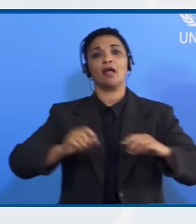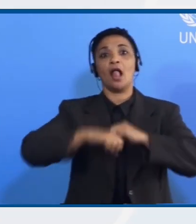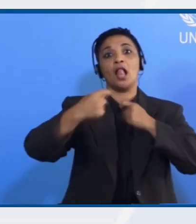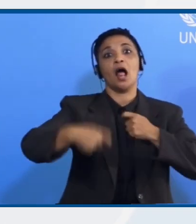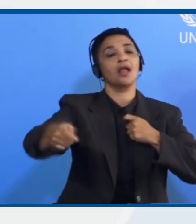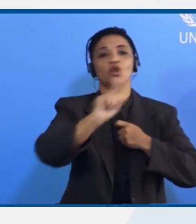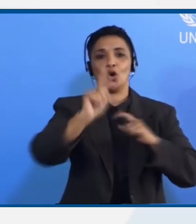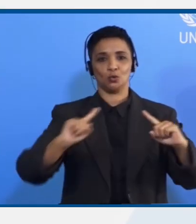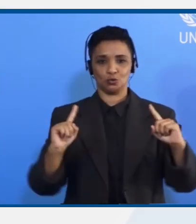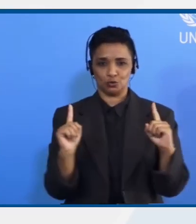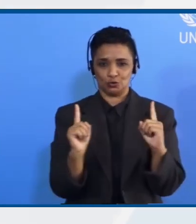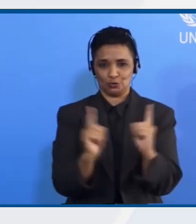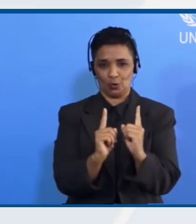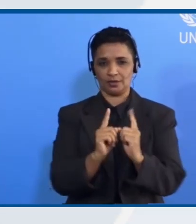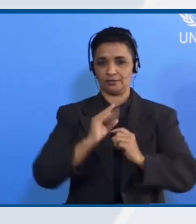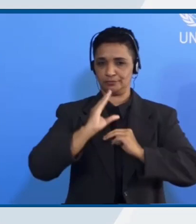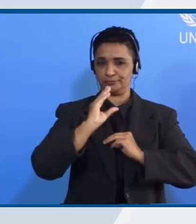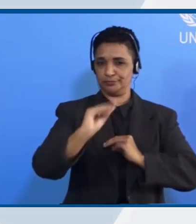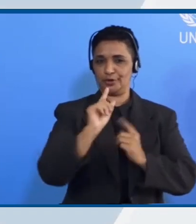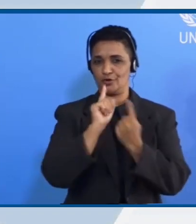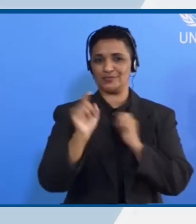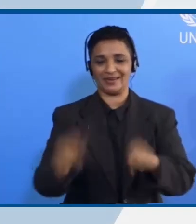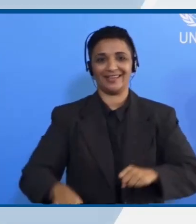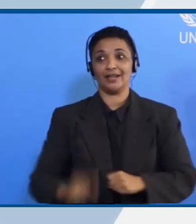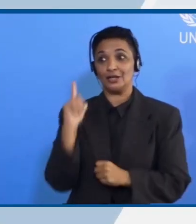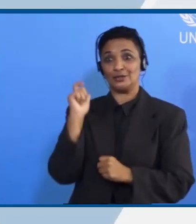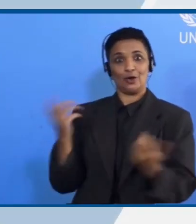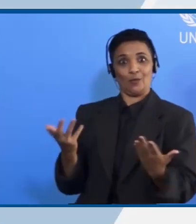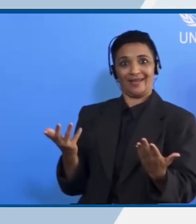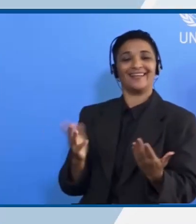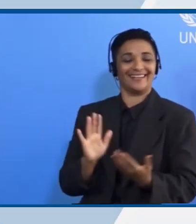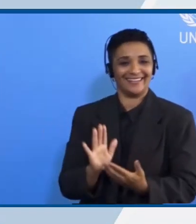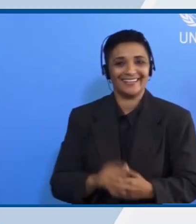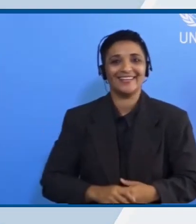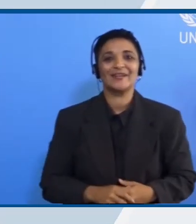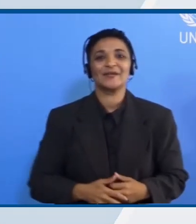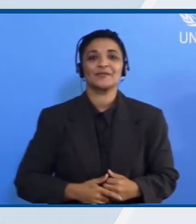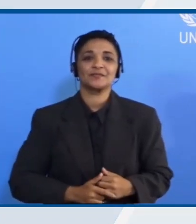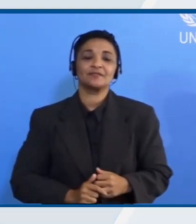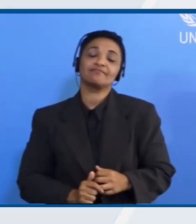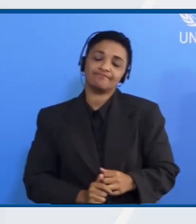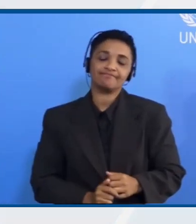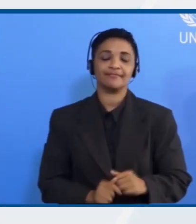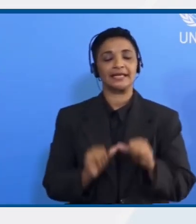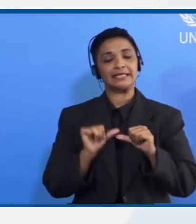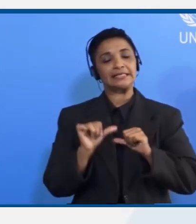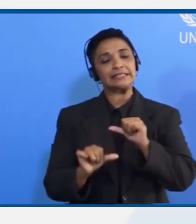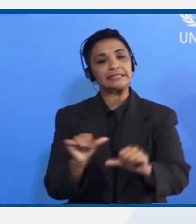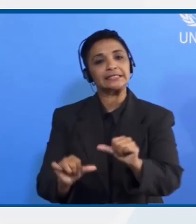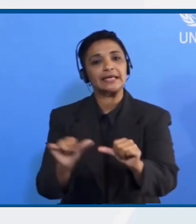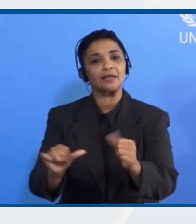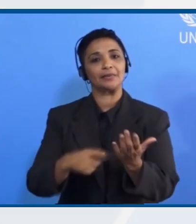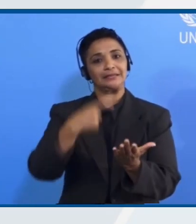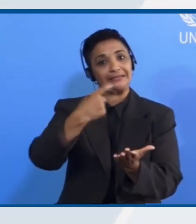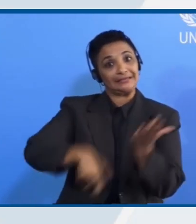each of you, but come on, let's keep the flow. We're doing great. Will sustainable taxonomy change the flow of finance?